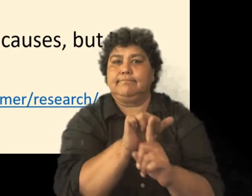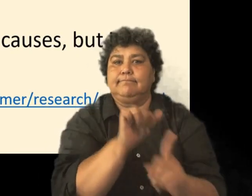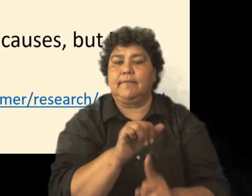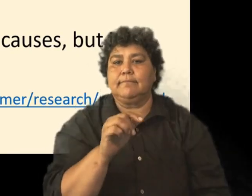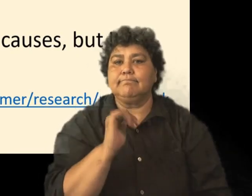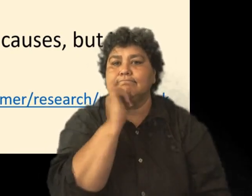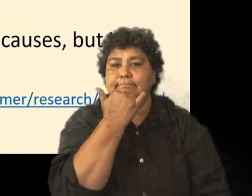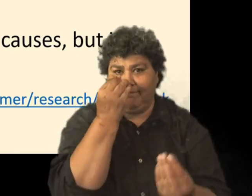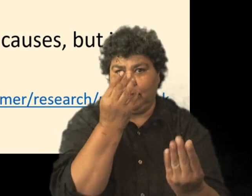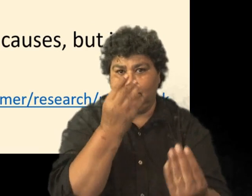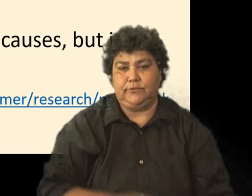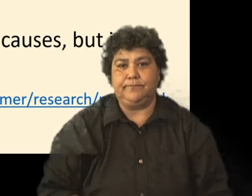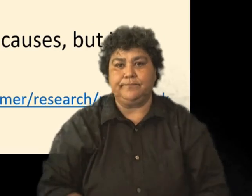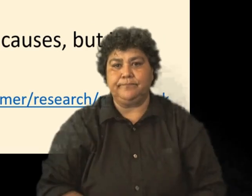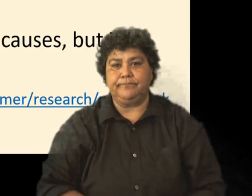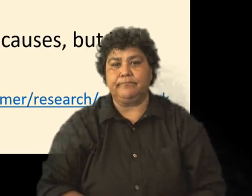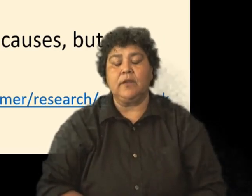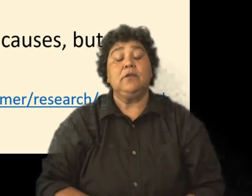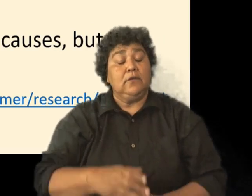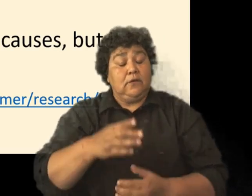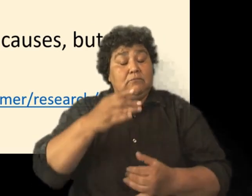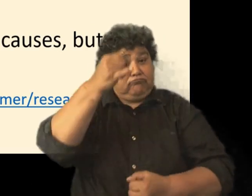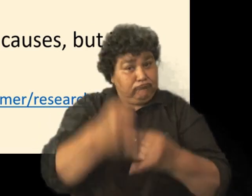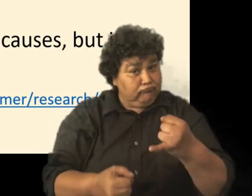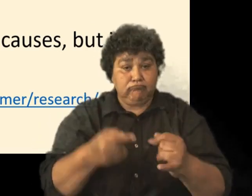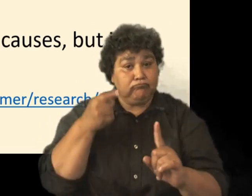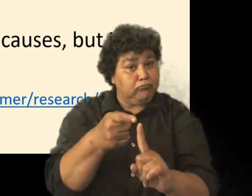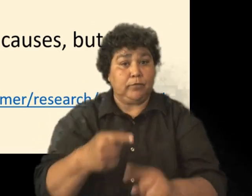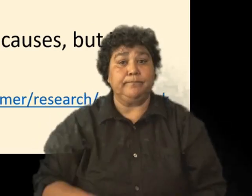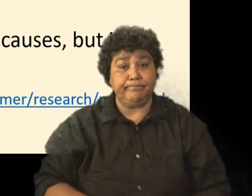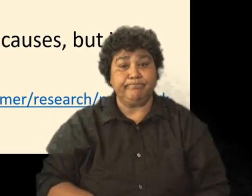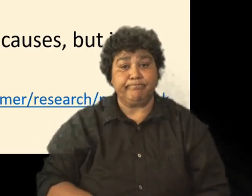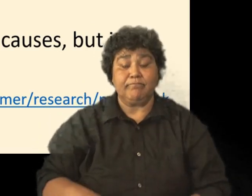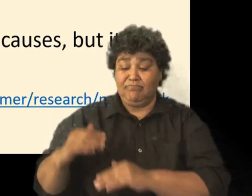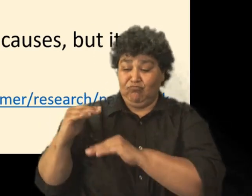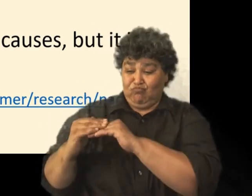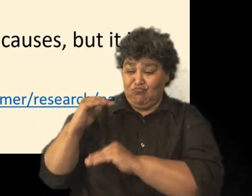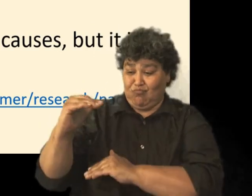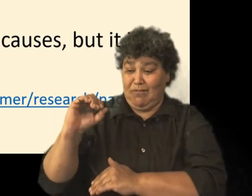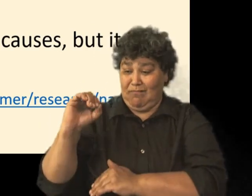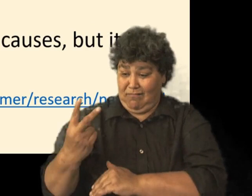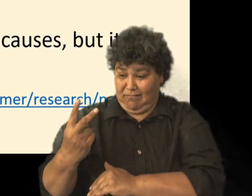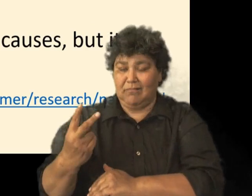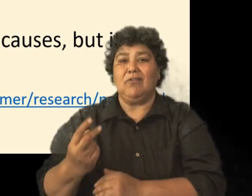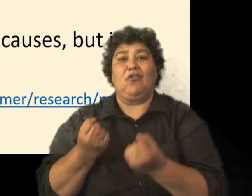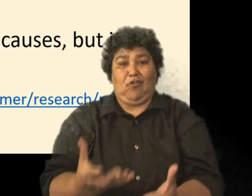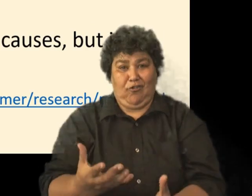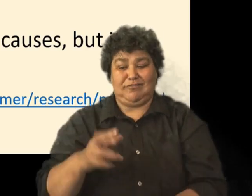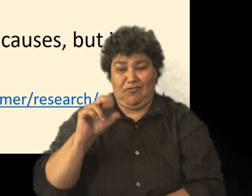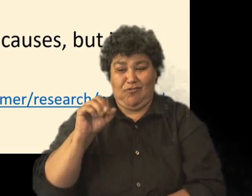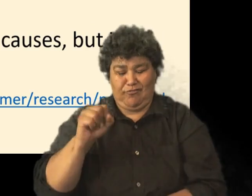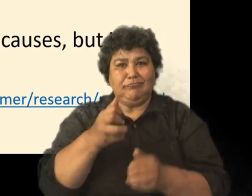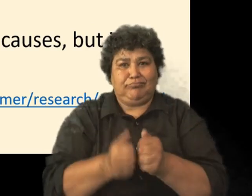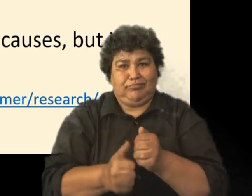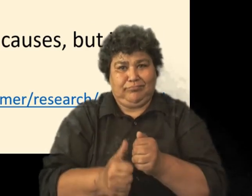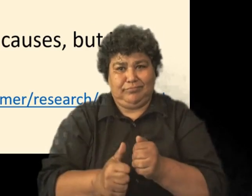In conclusion, oxidative damage contributes to cone dysfunction and degeneration in RP.